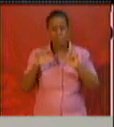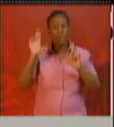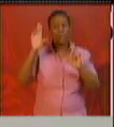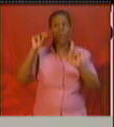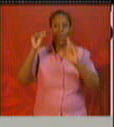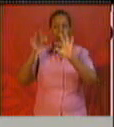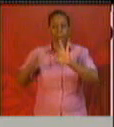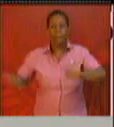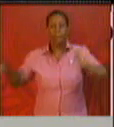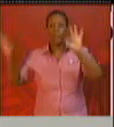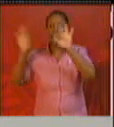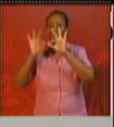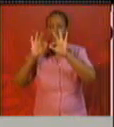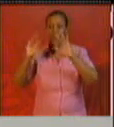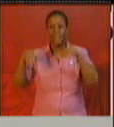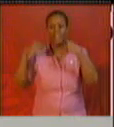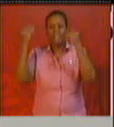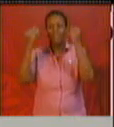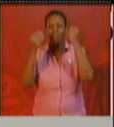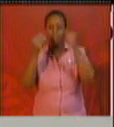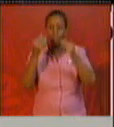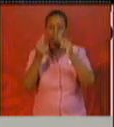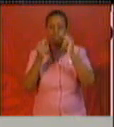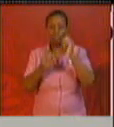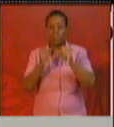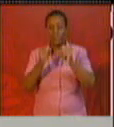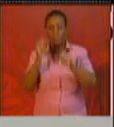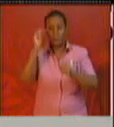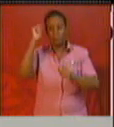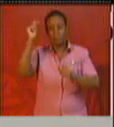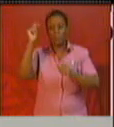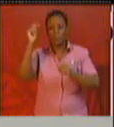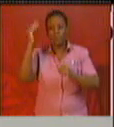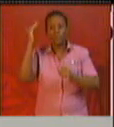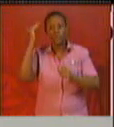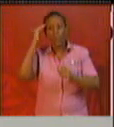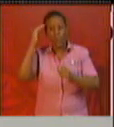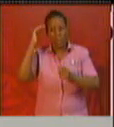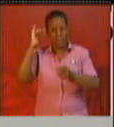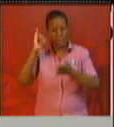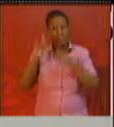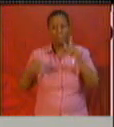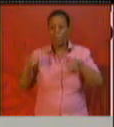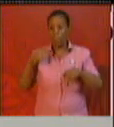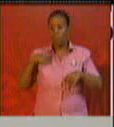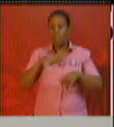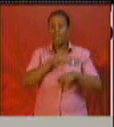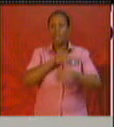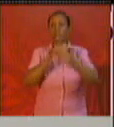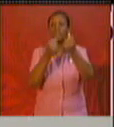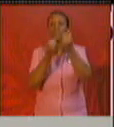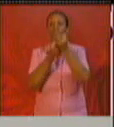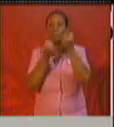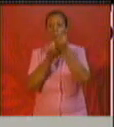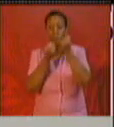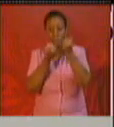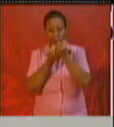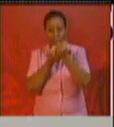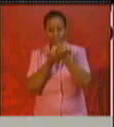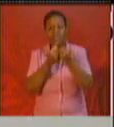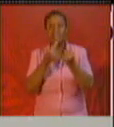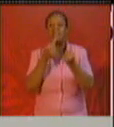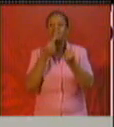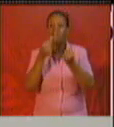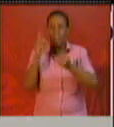the backing of the World Health Organization to utilize the vaccine under emergency